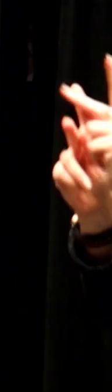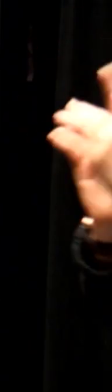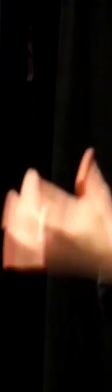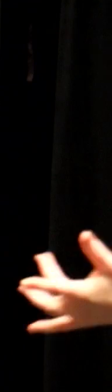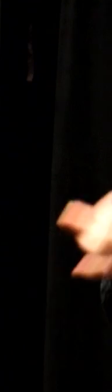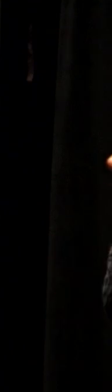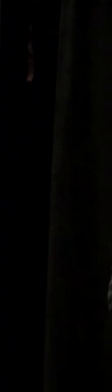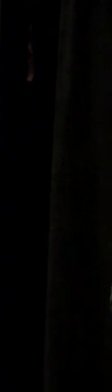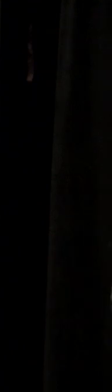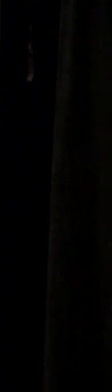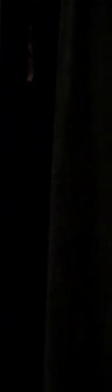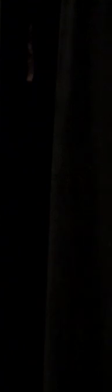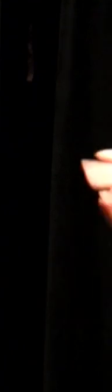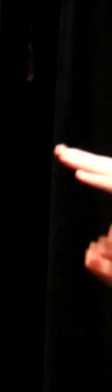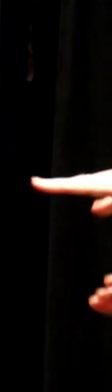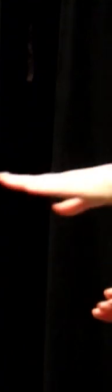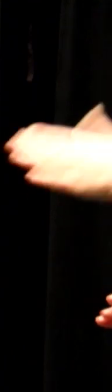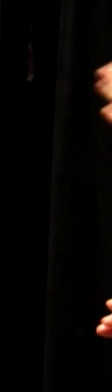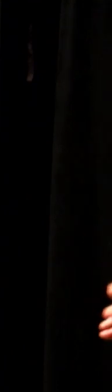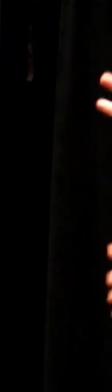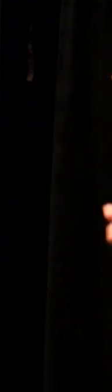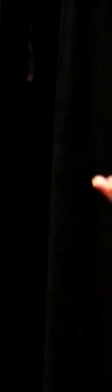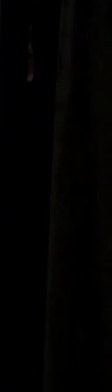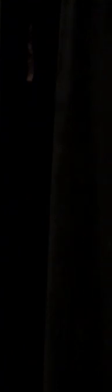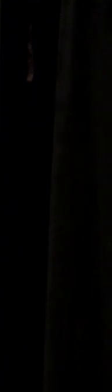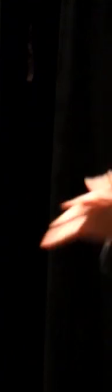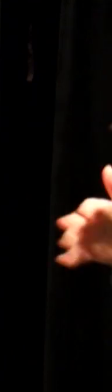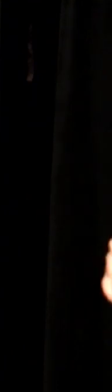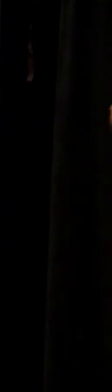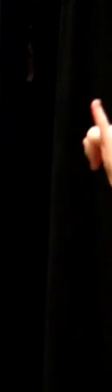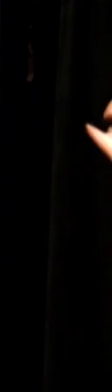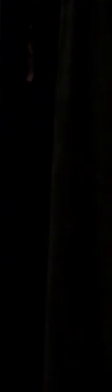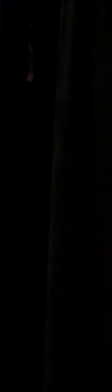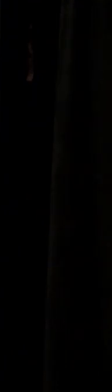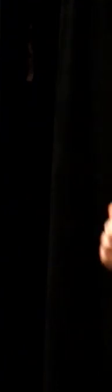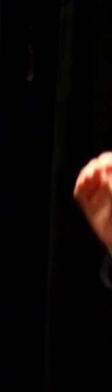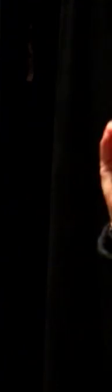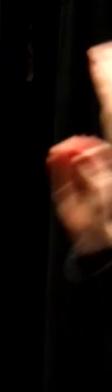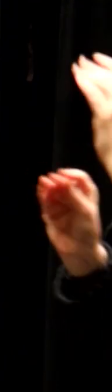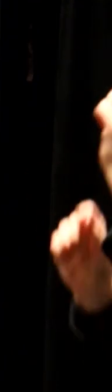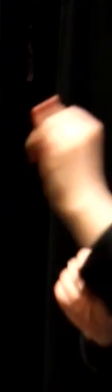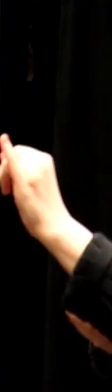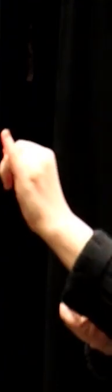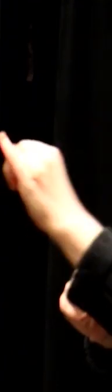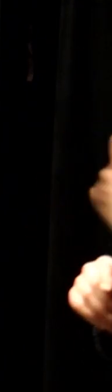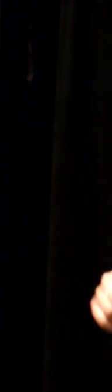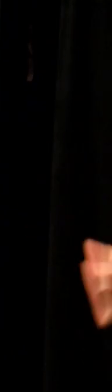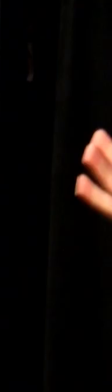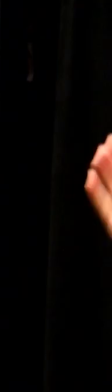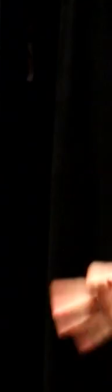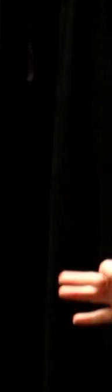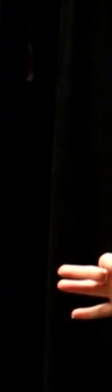hey, are you going to integrate AI? Can we teach AI and this and that? And we decided to